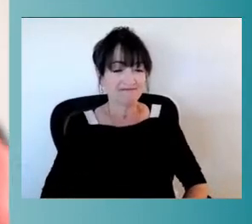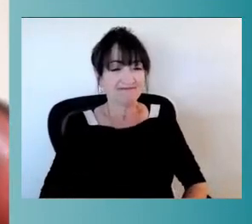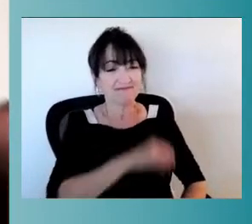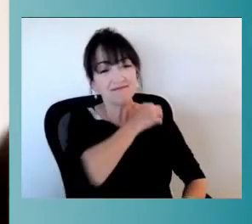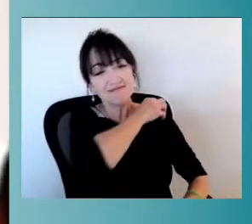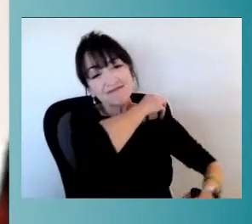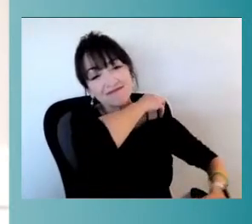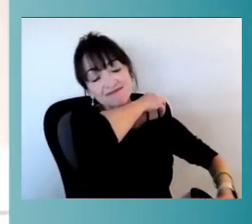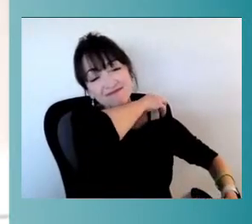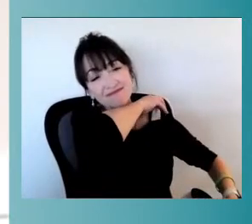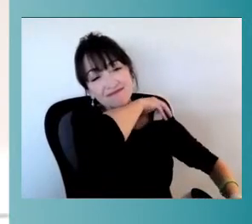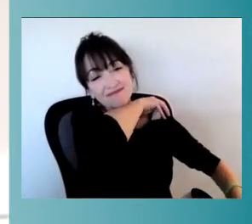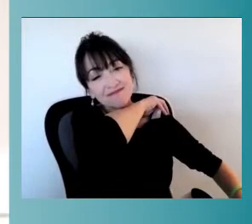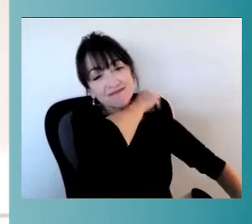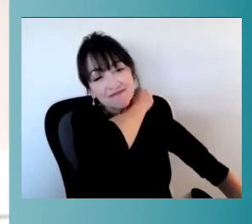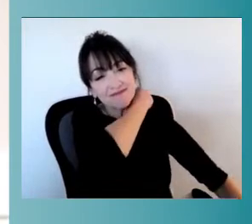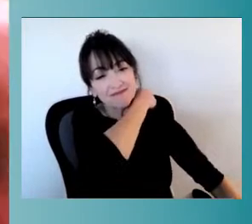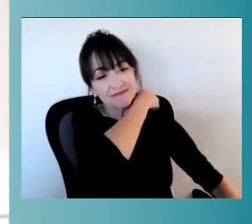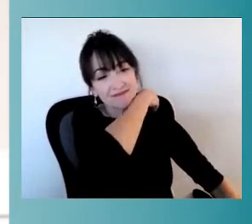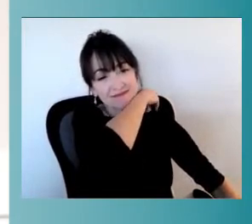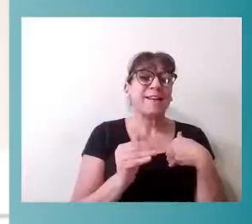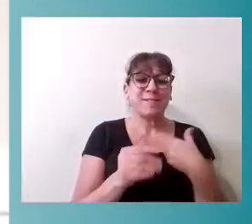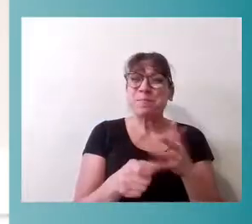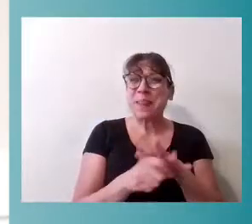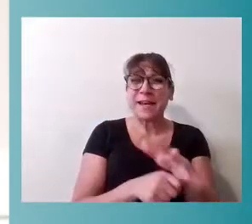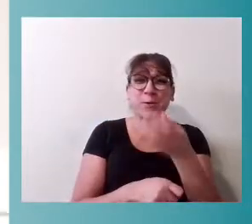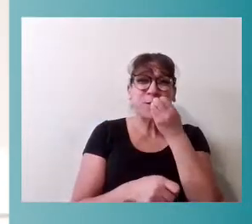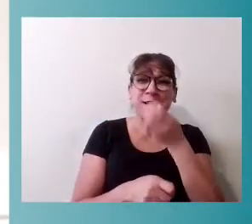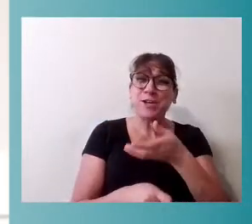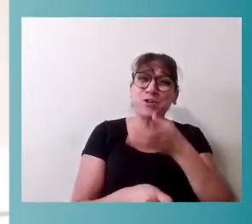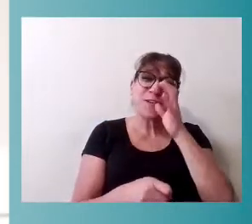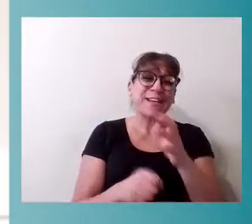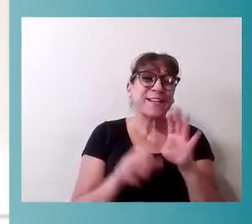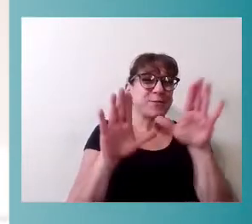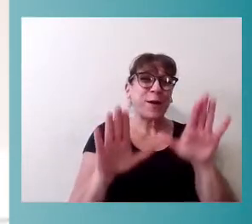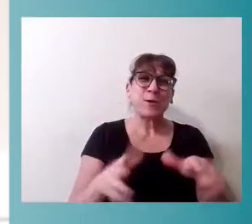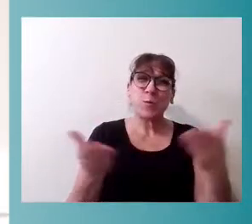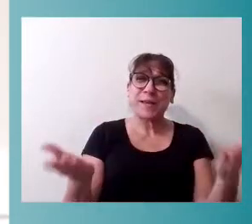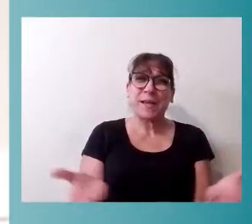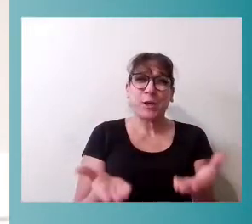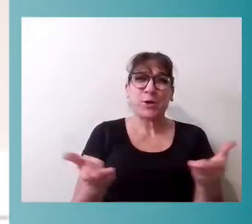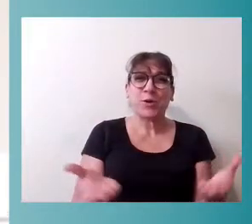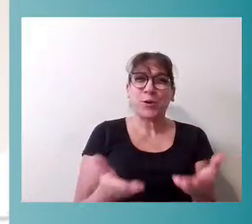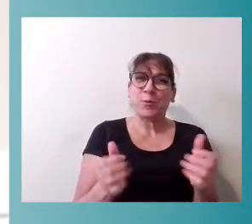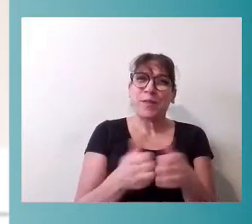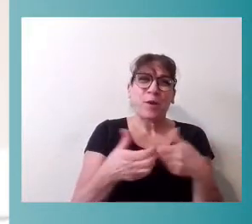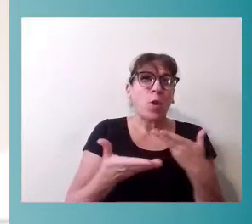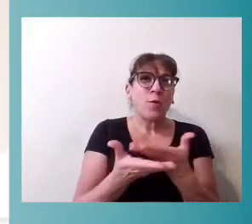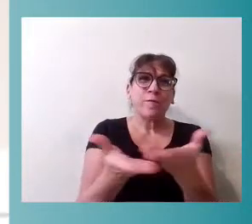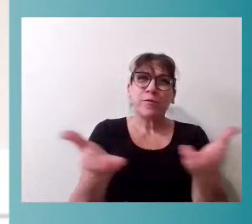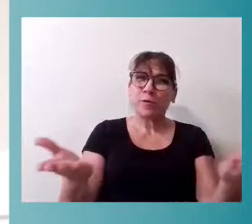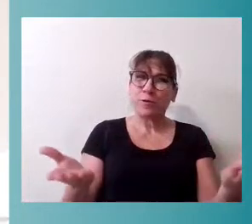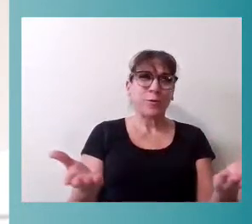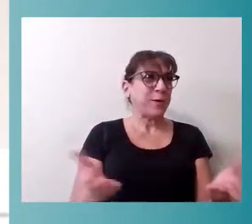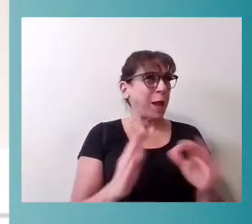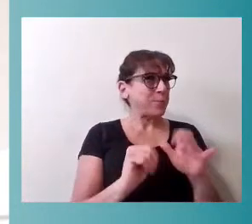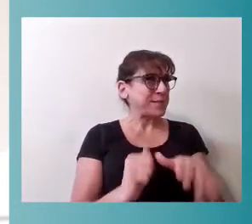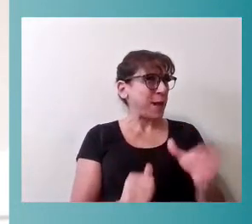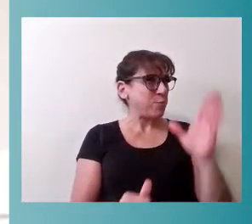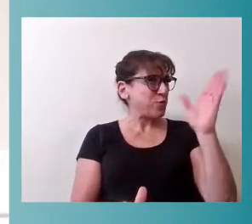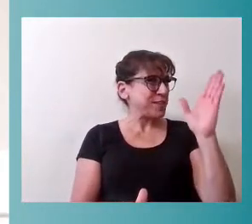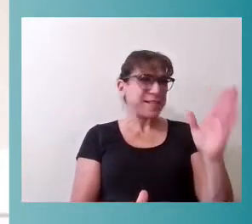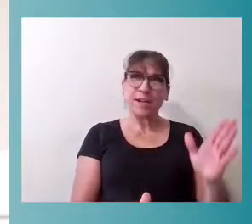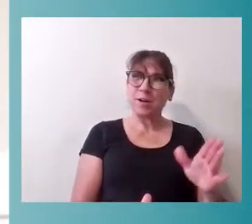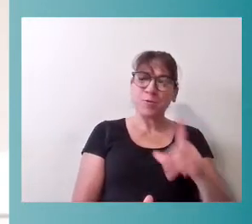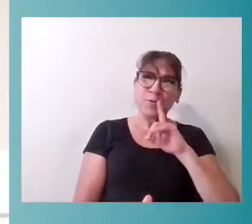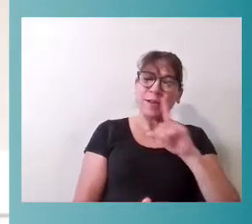Well, good evening. I hope you had plenty to eat and drink. It's great to be here with all of you. How about that presentation? Was that unbelievable? What did you